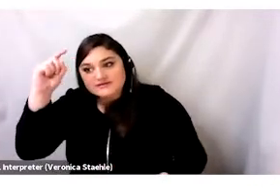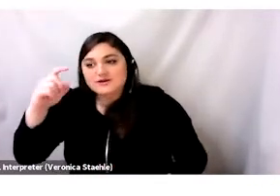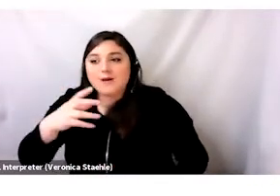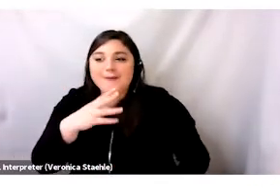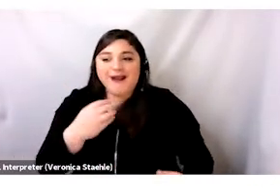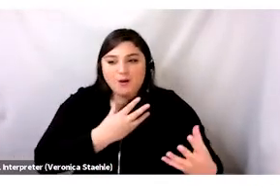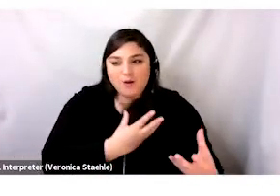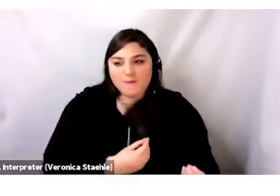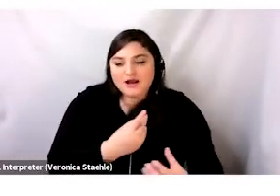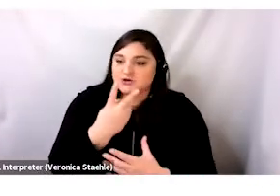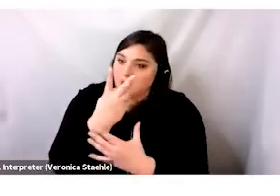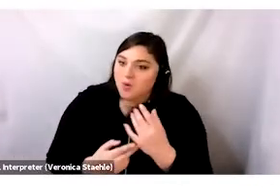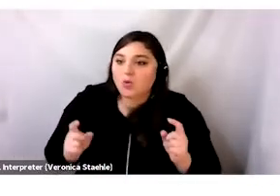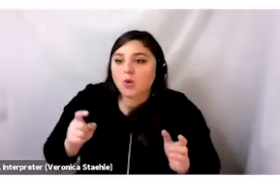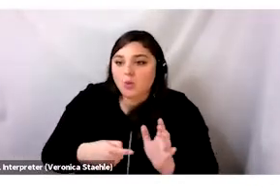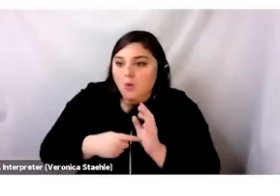enlightenment.